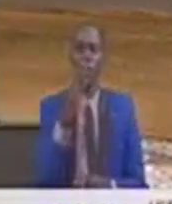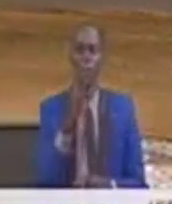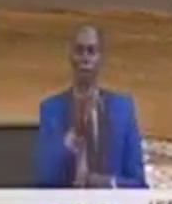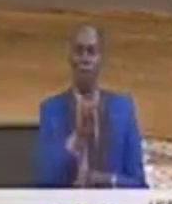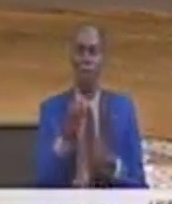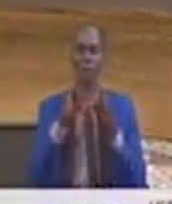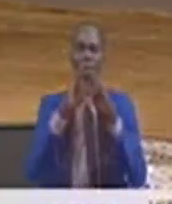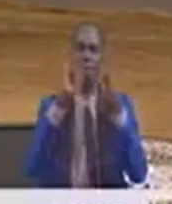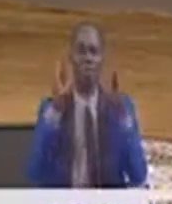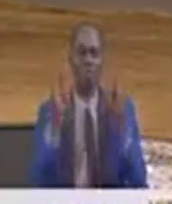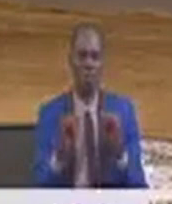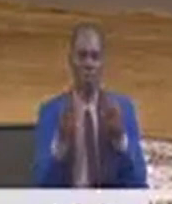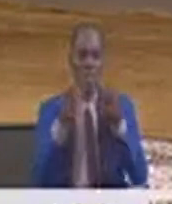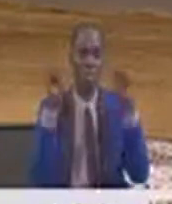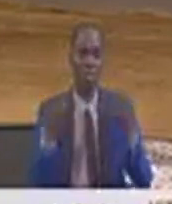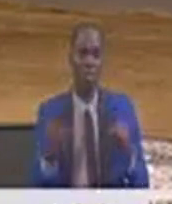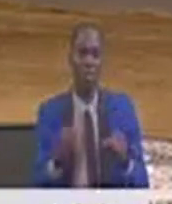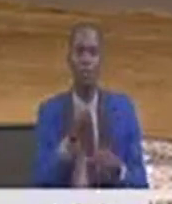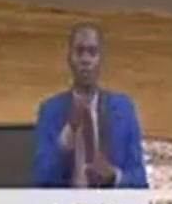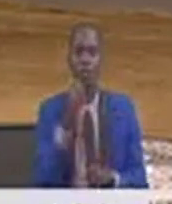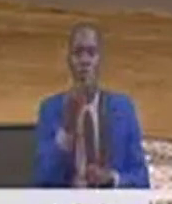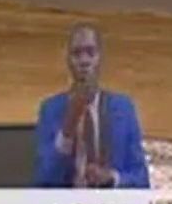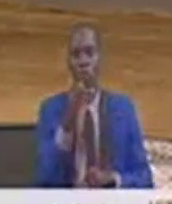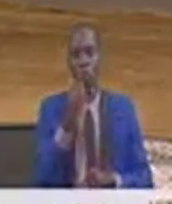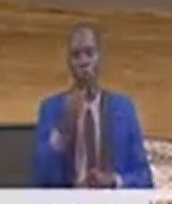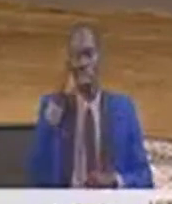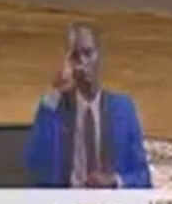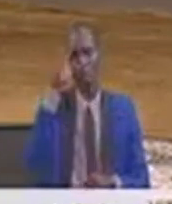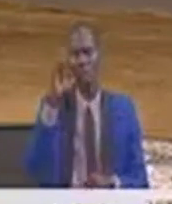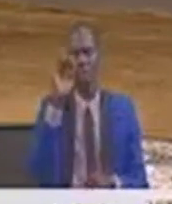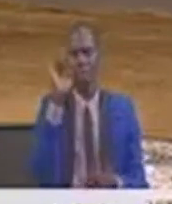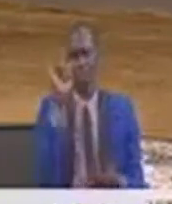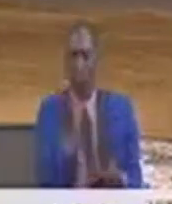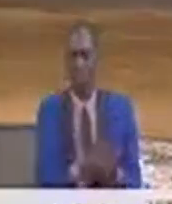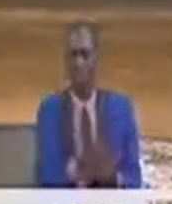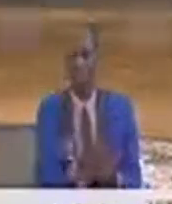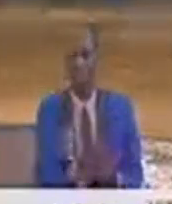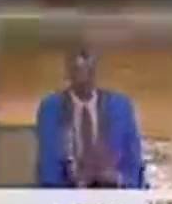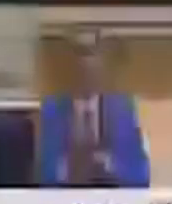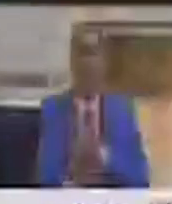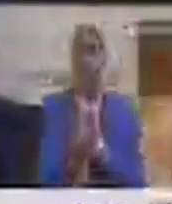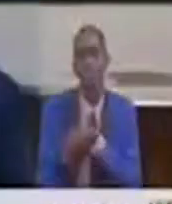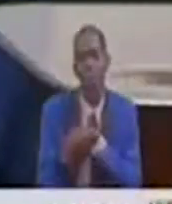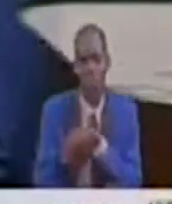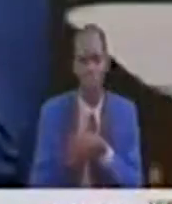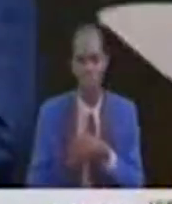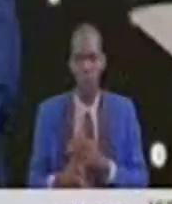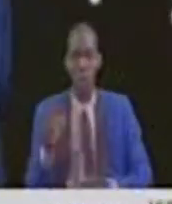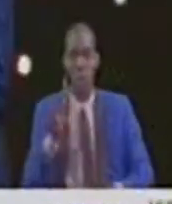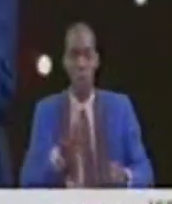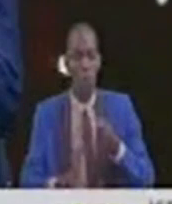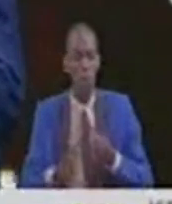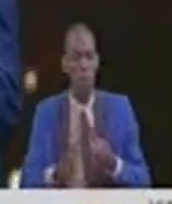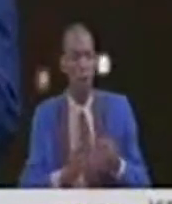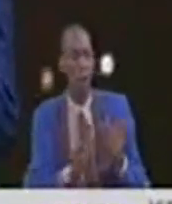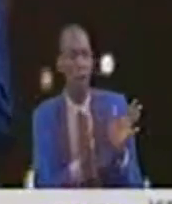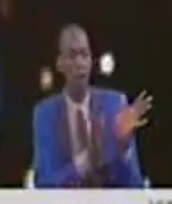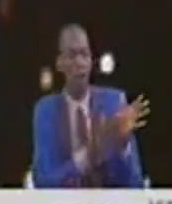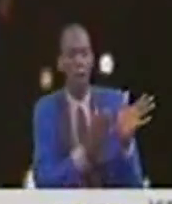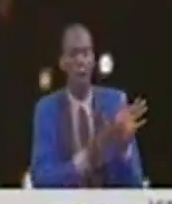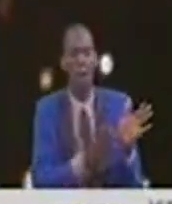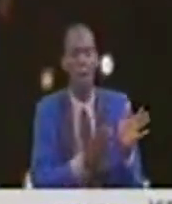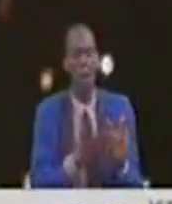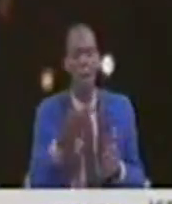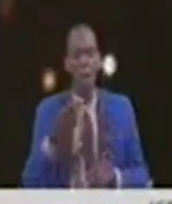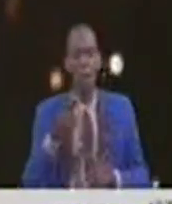and not of a man. That the temptation, they wanted him to, you know, pump up himself, lift up himself,